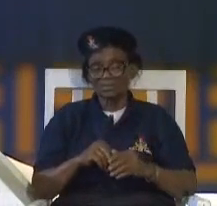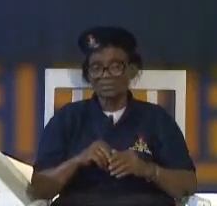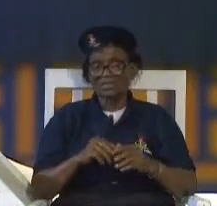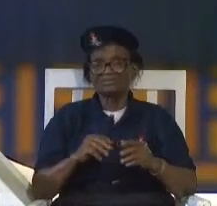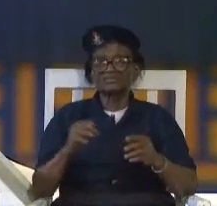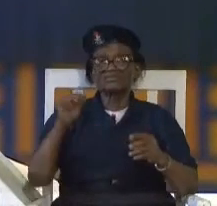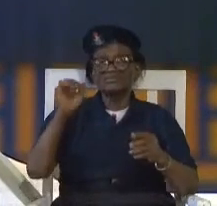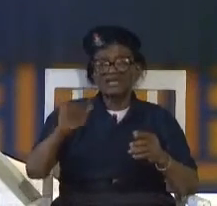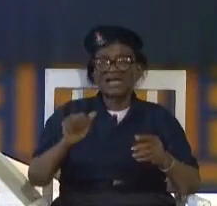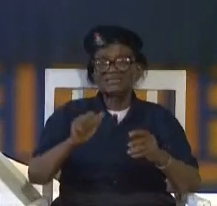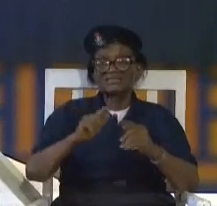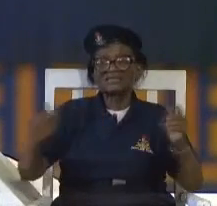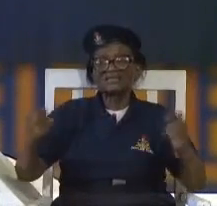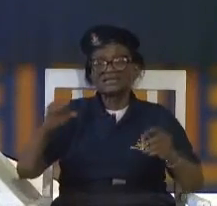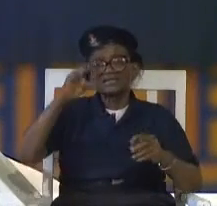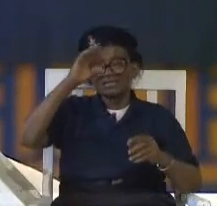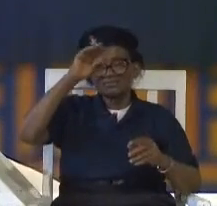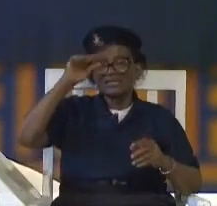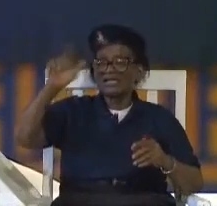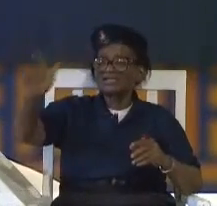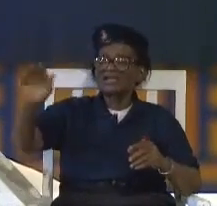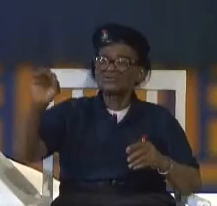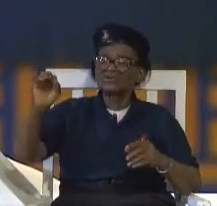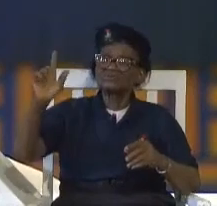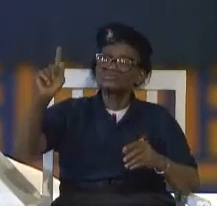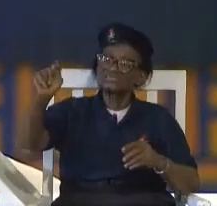that great man, Lot,